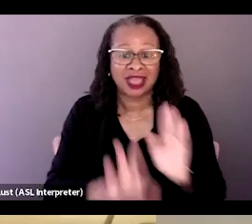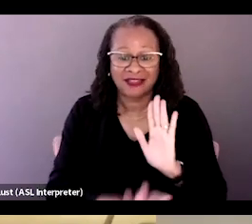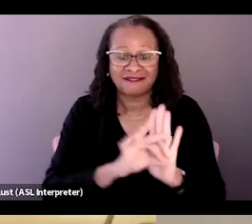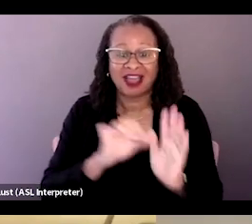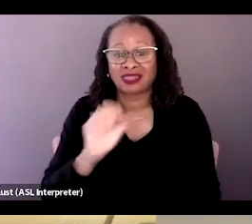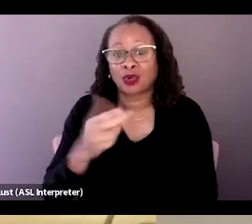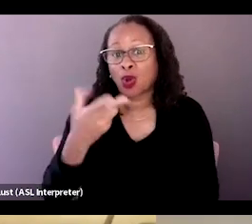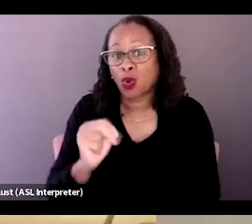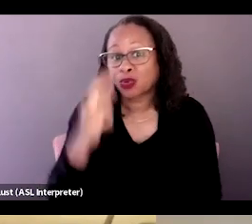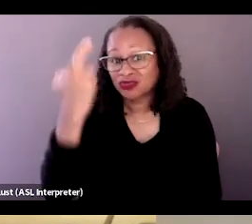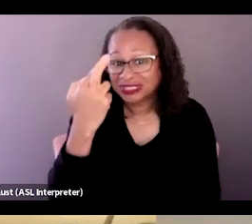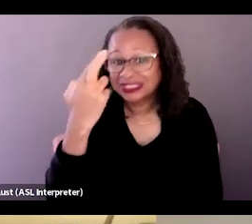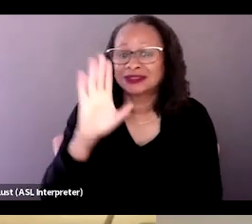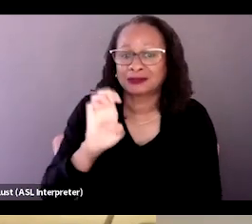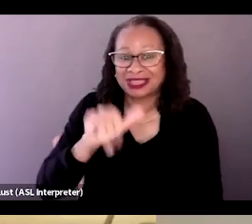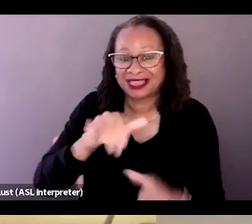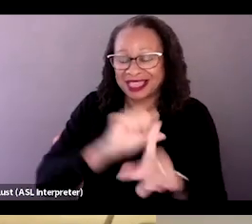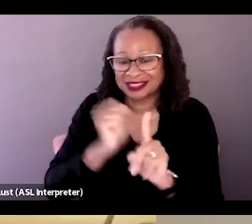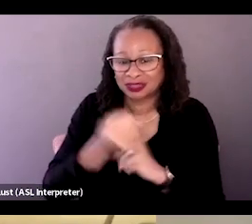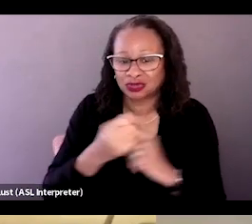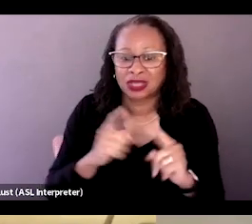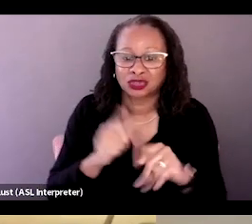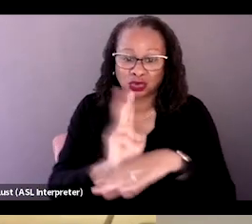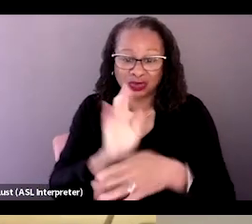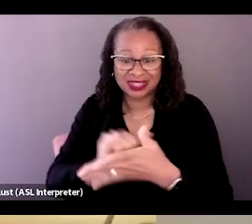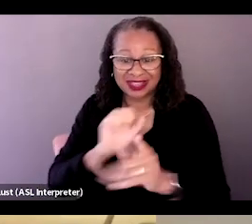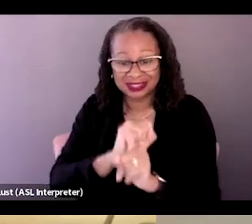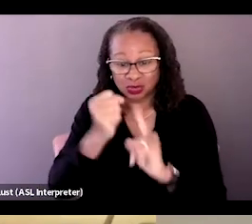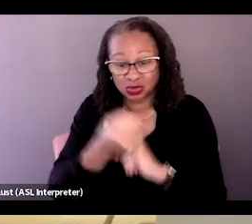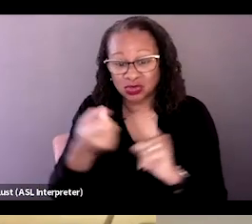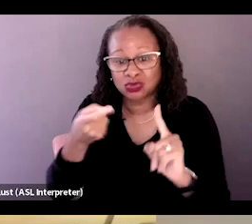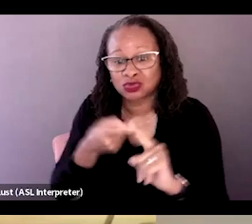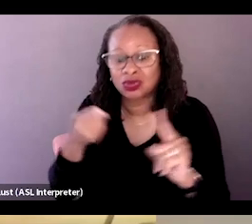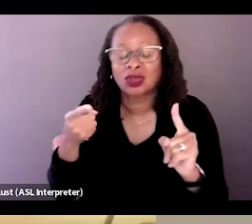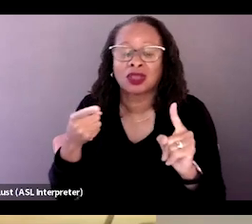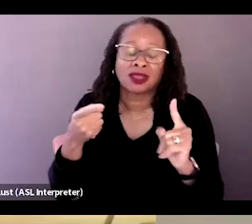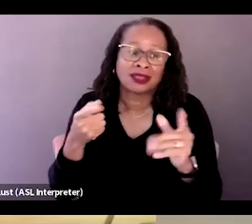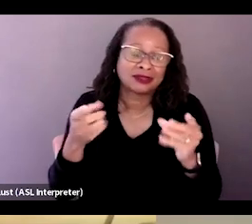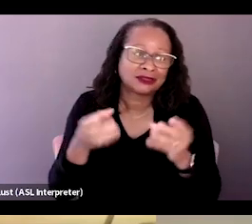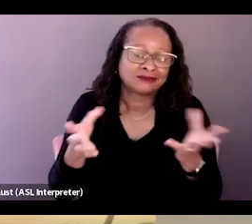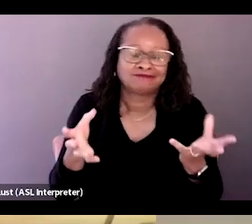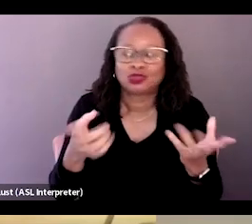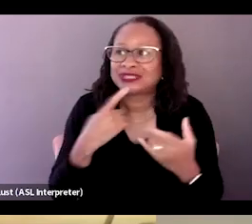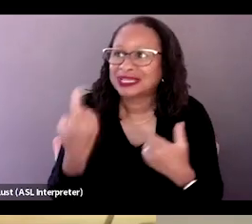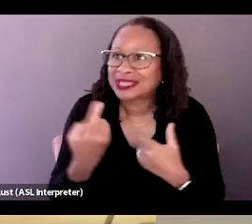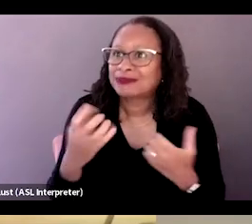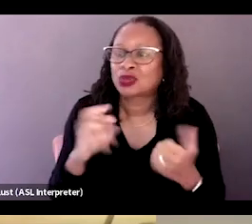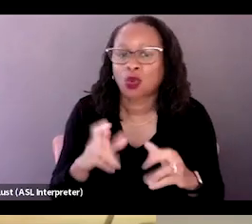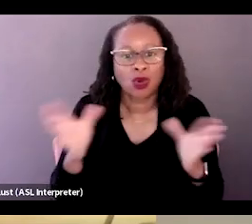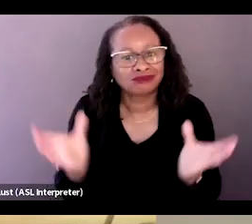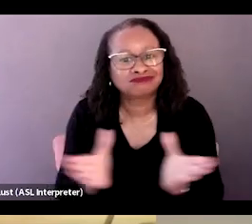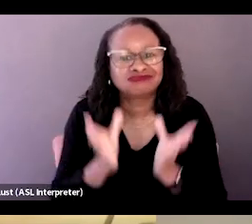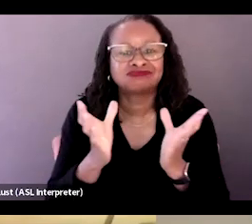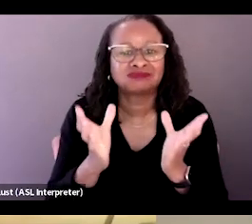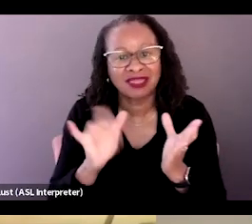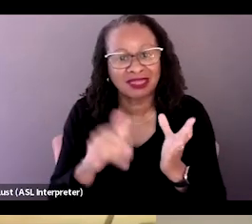be in that situation and to use that situation to cure or to say something. Only if they accept your game